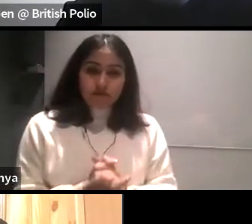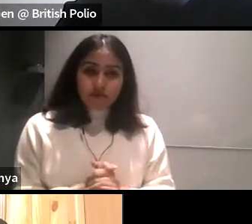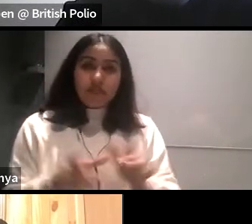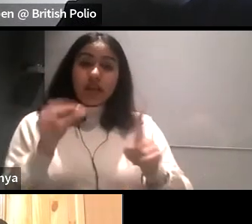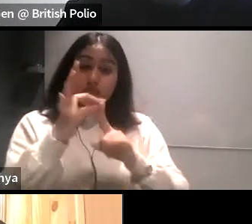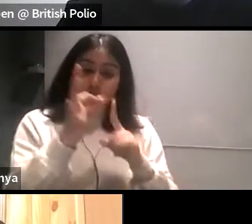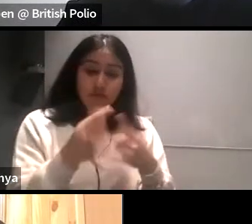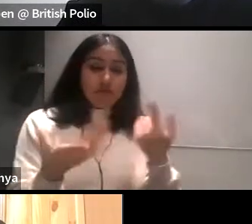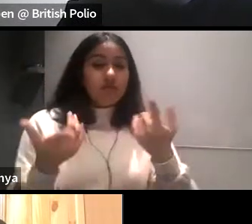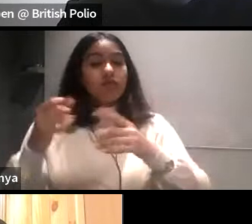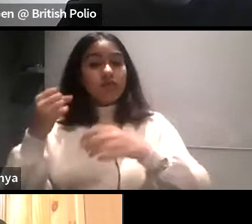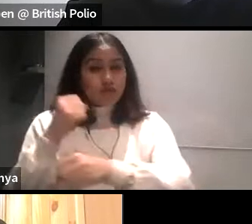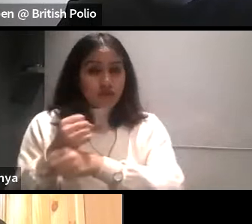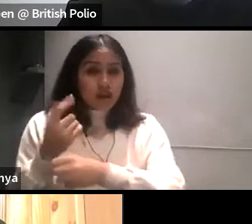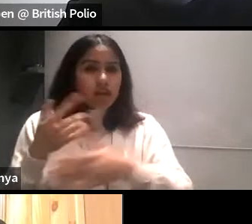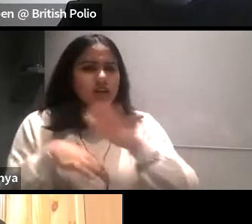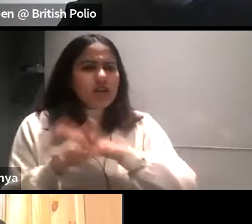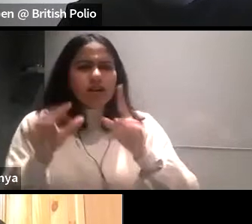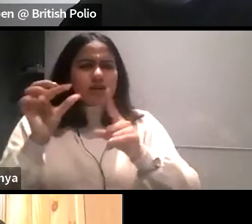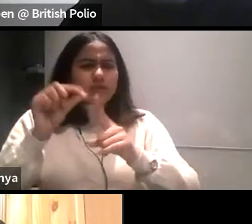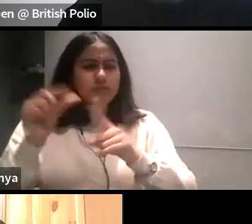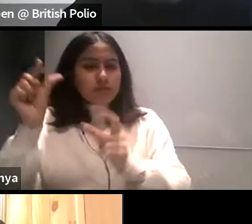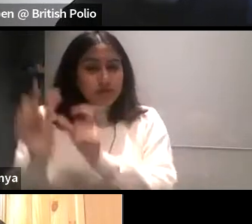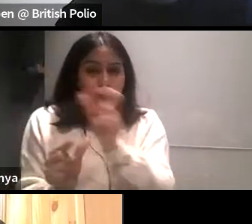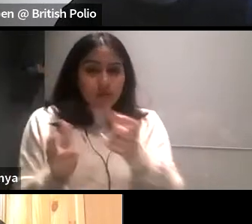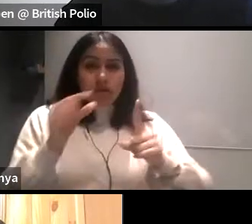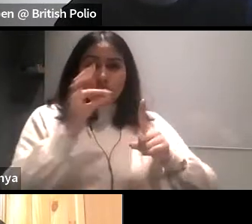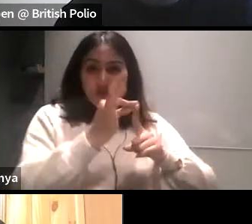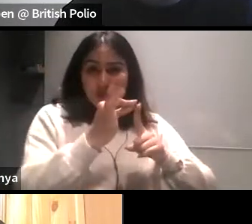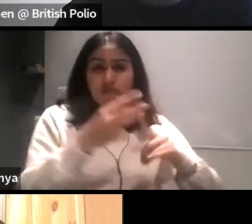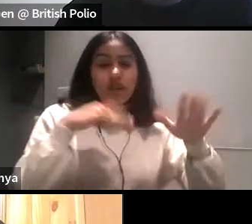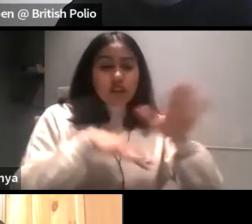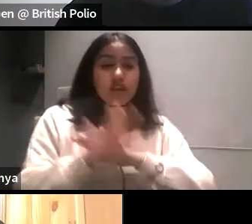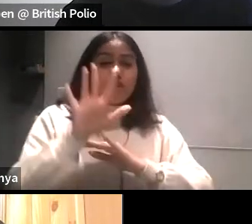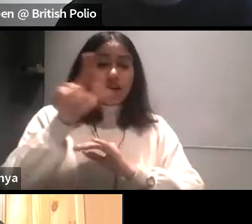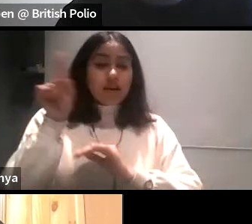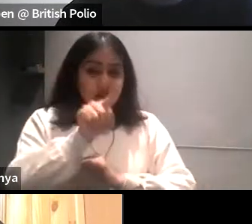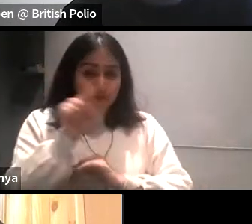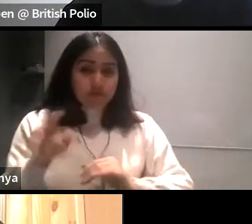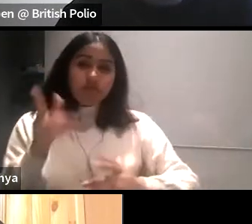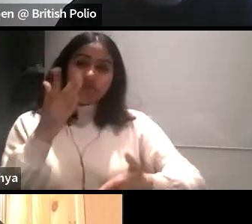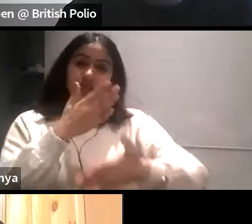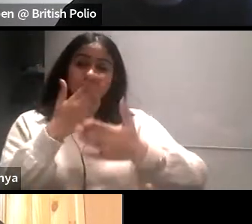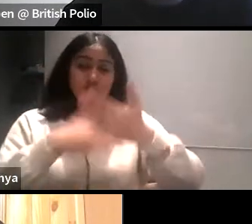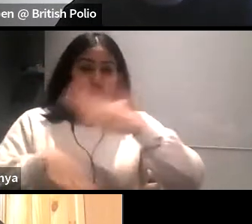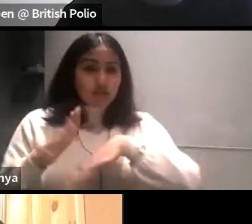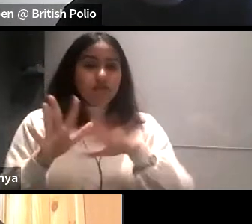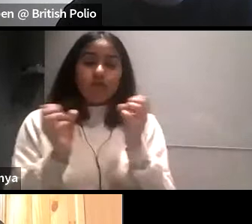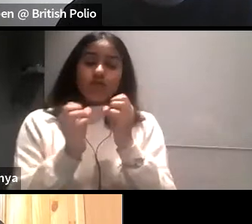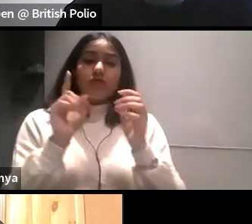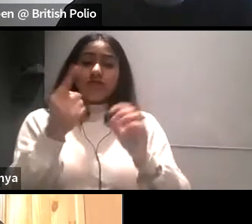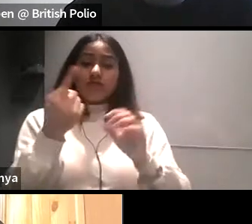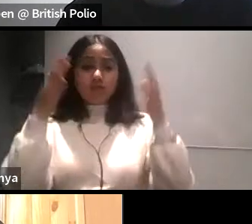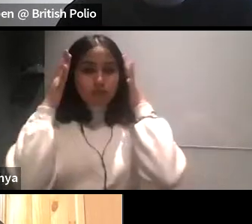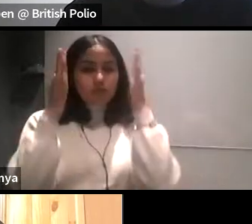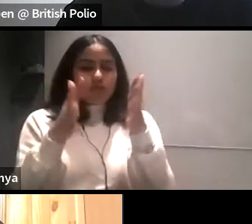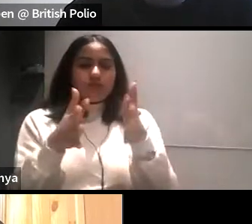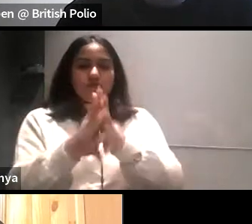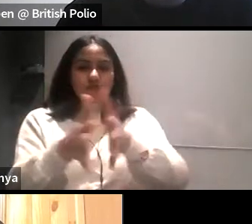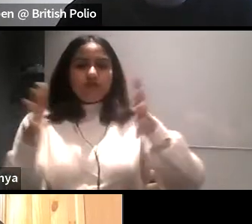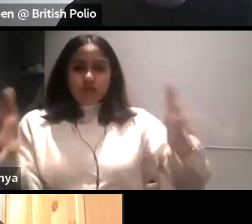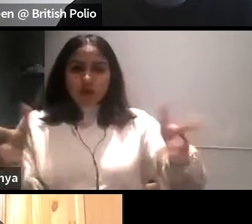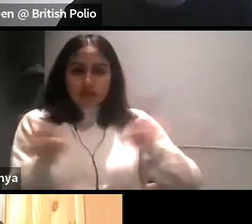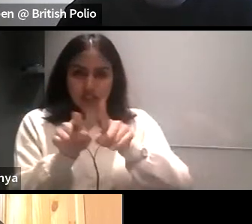private and public sector are incentivized to the extent of 5% if they employ people with disabilities. So there is a huge focus upon